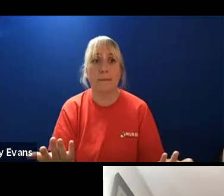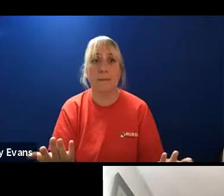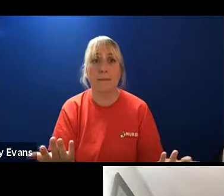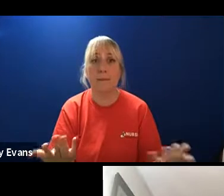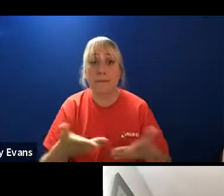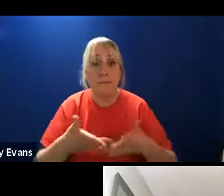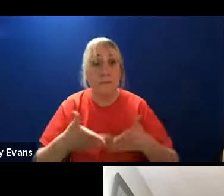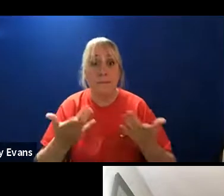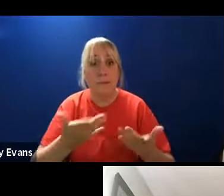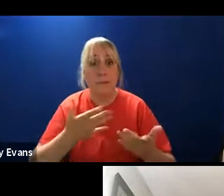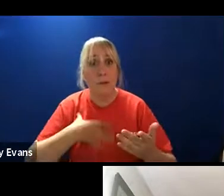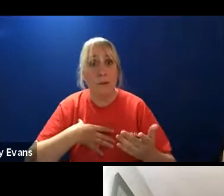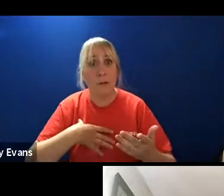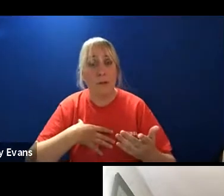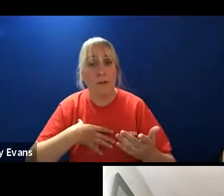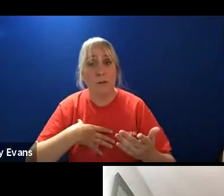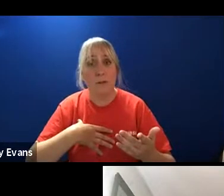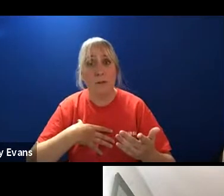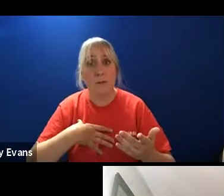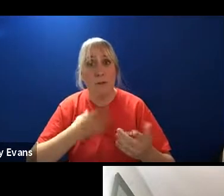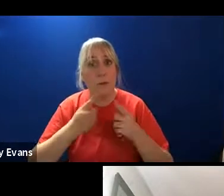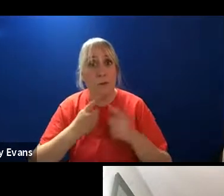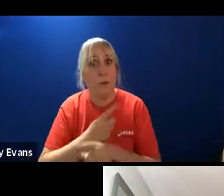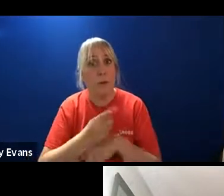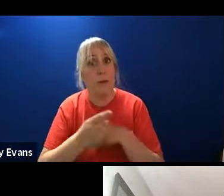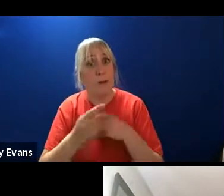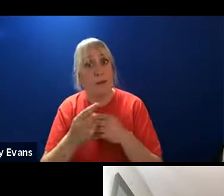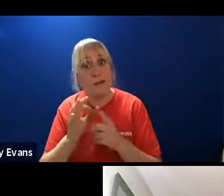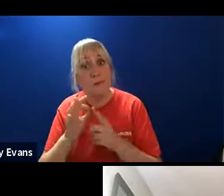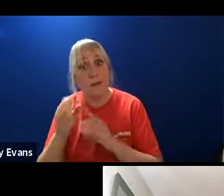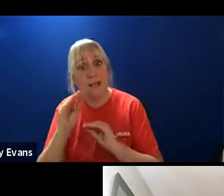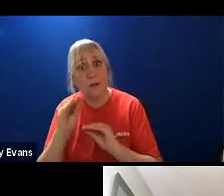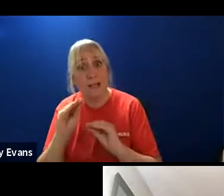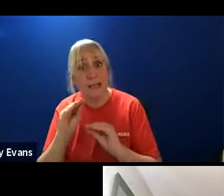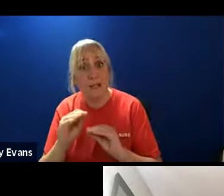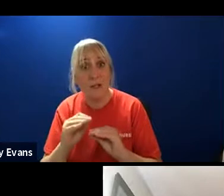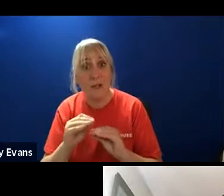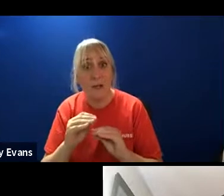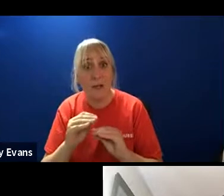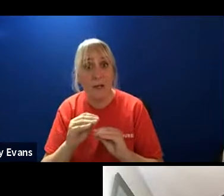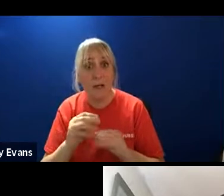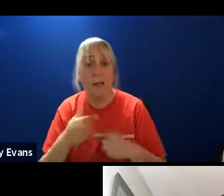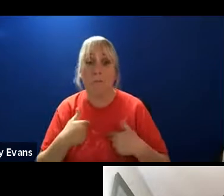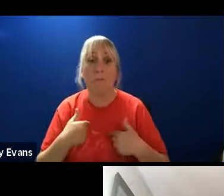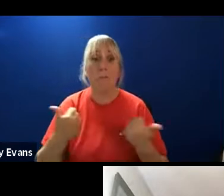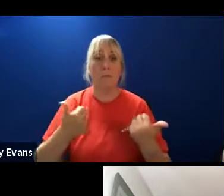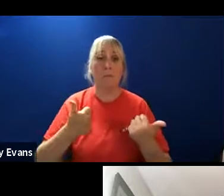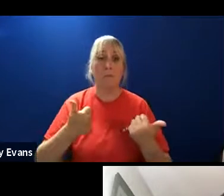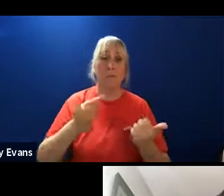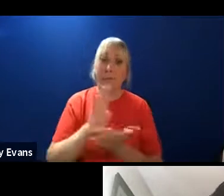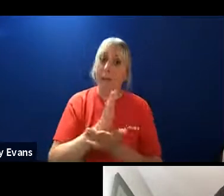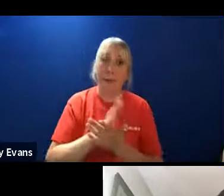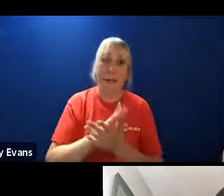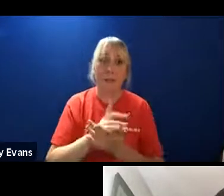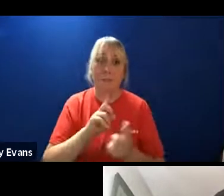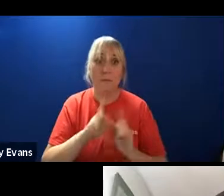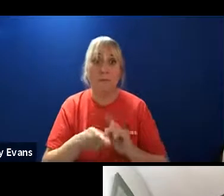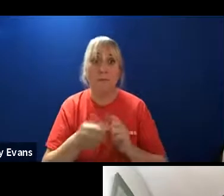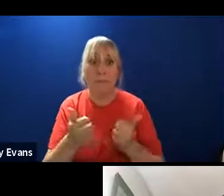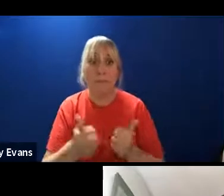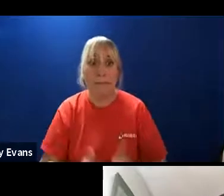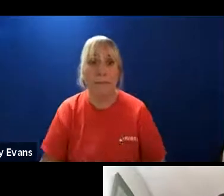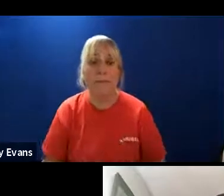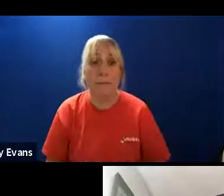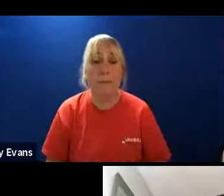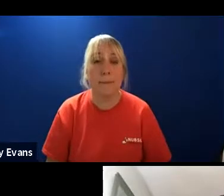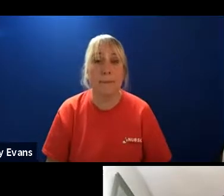want to start special education in Cuba? Shall I kick off? Yes, Bernard, go for it. Yeah.